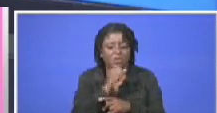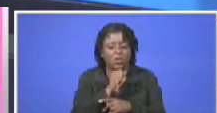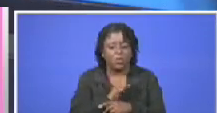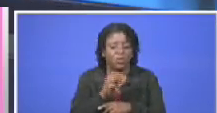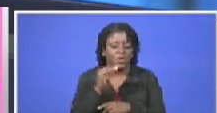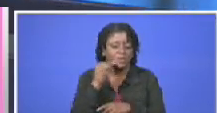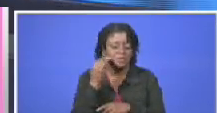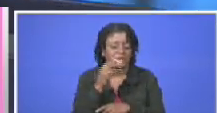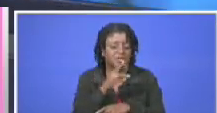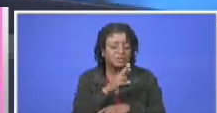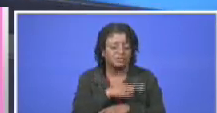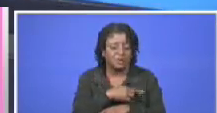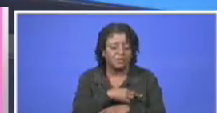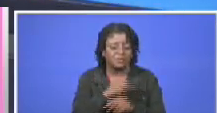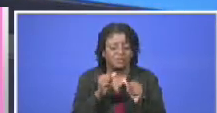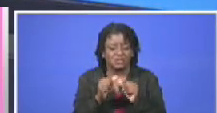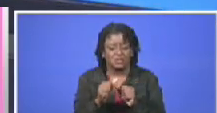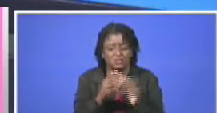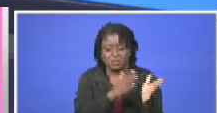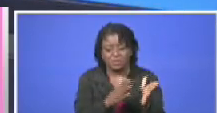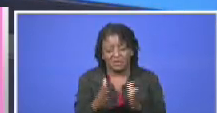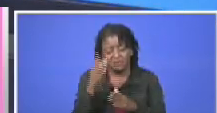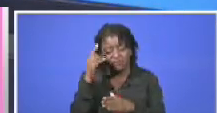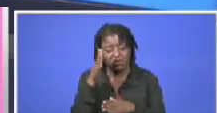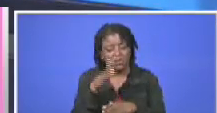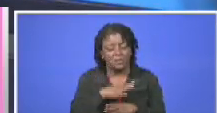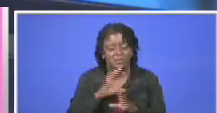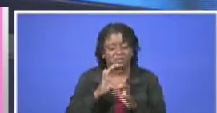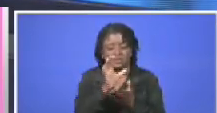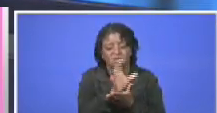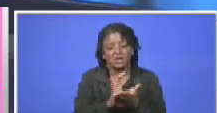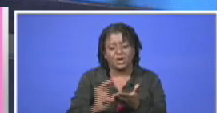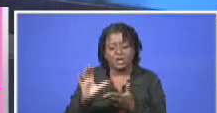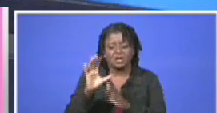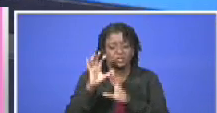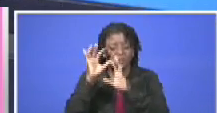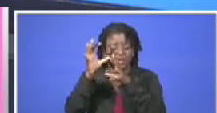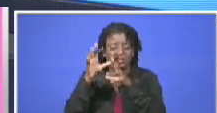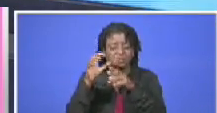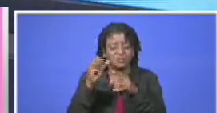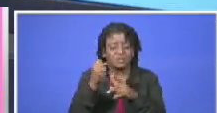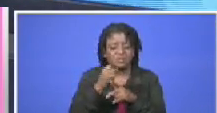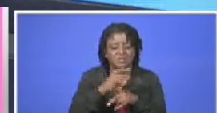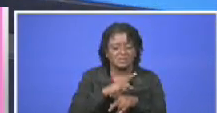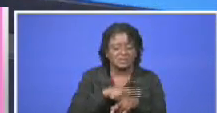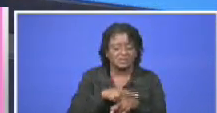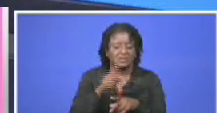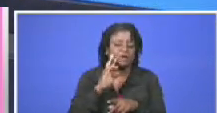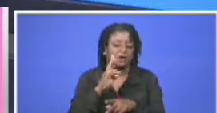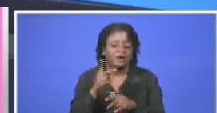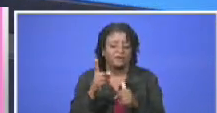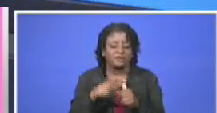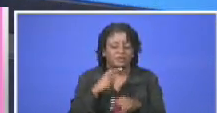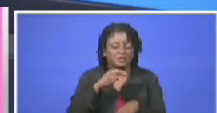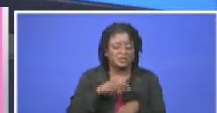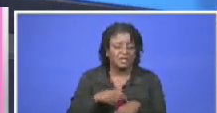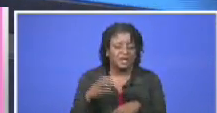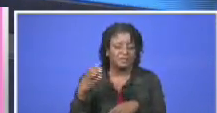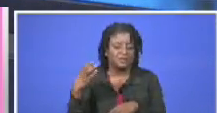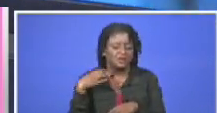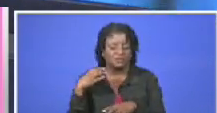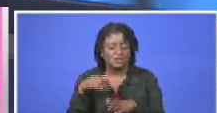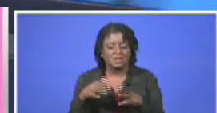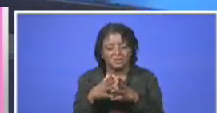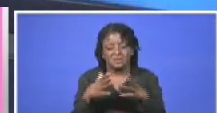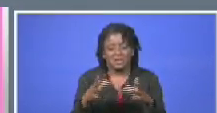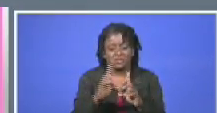the women's college basketball season. This is Coach Gio's first time coaching in a major Division I conference, but she's not about to forget where she came